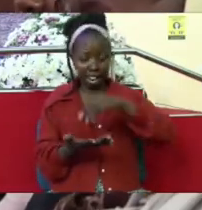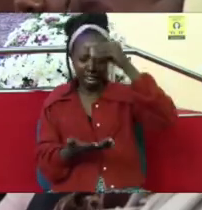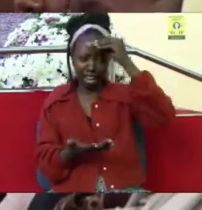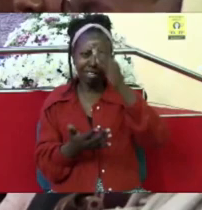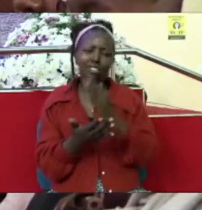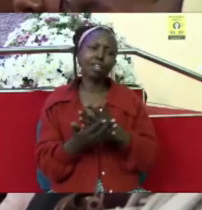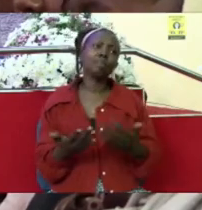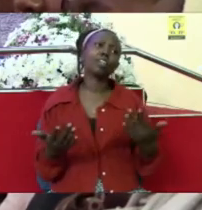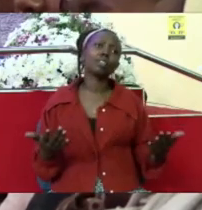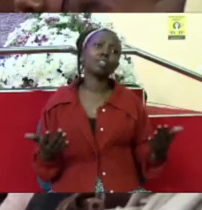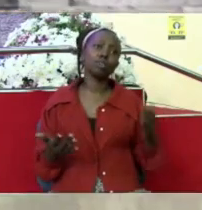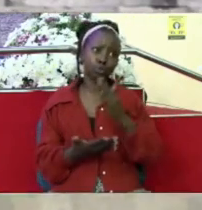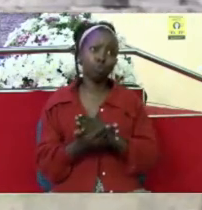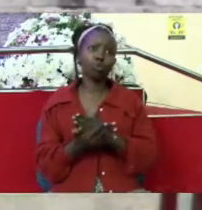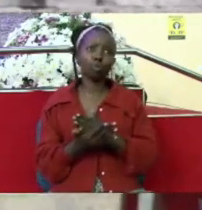kitu ndani yake.